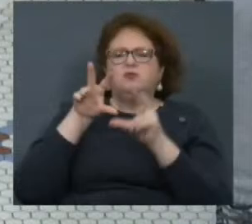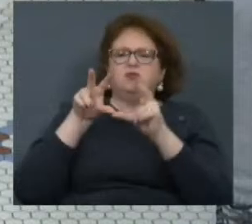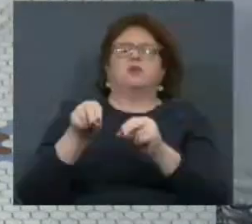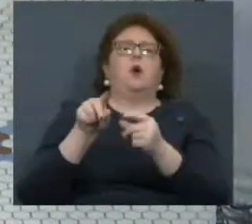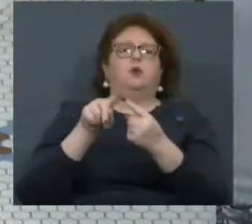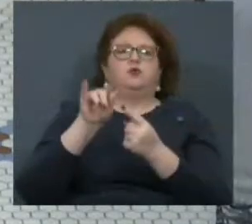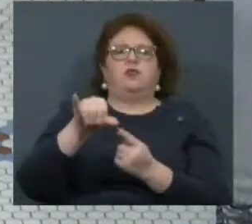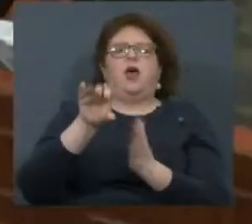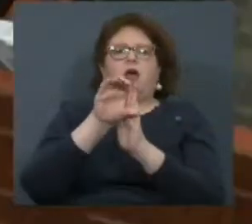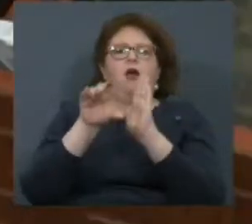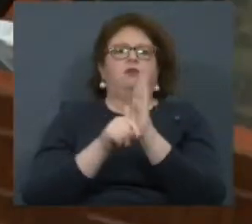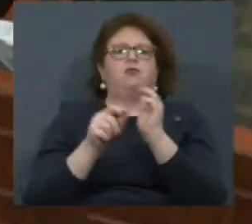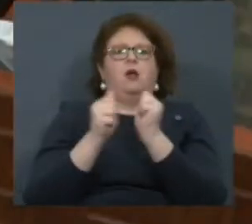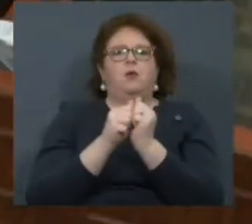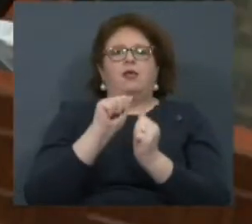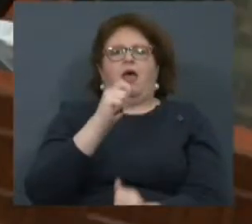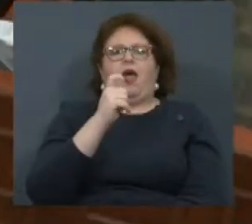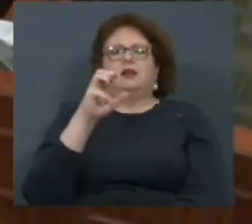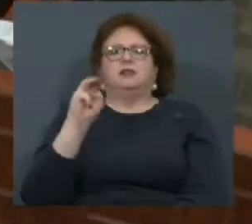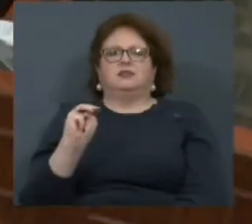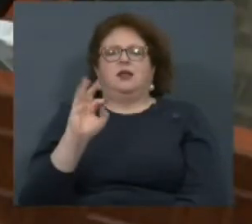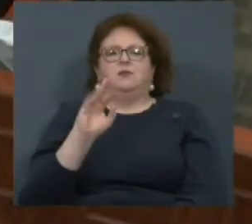contract with Axon Fusus. Thank you.